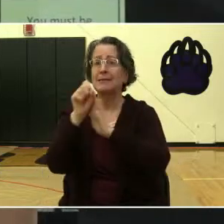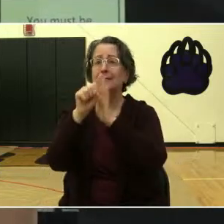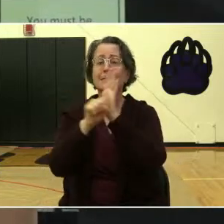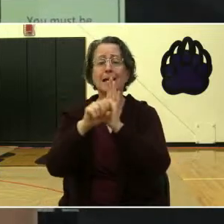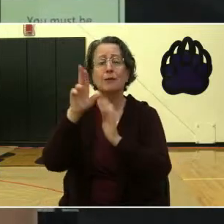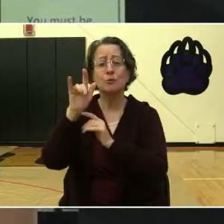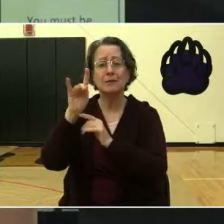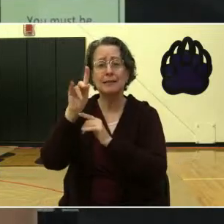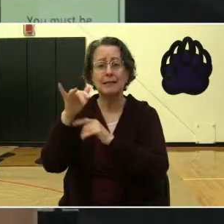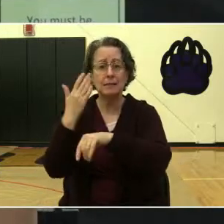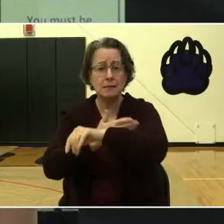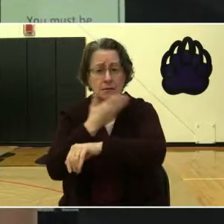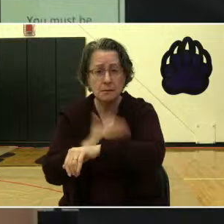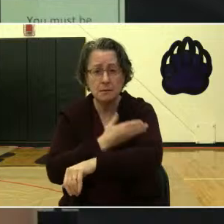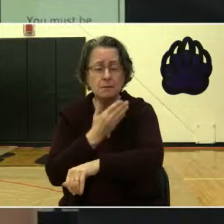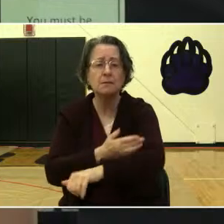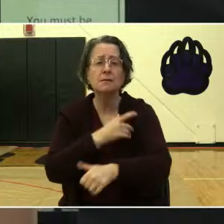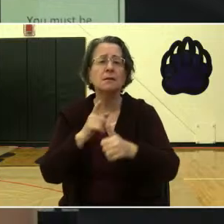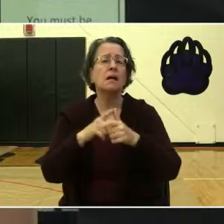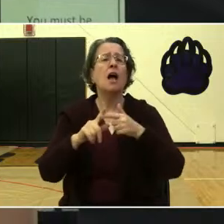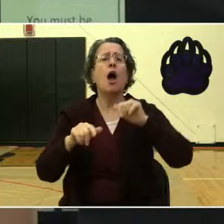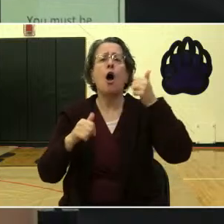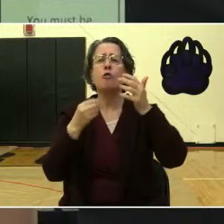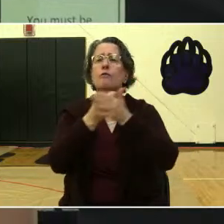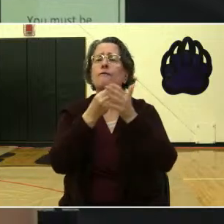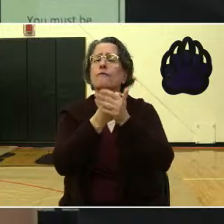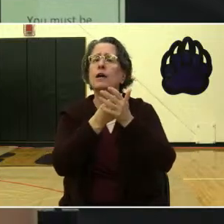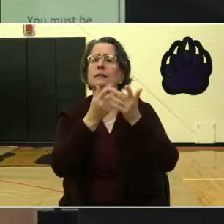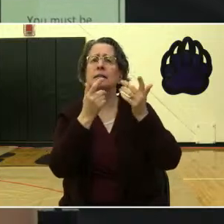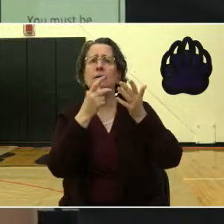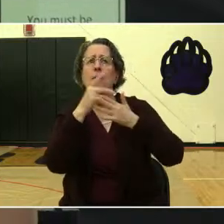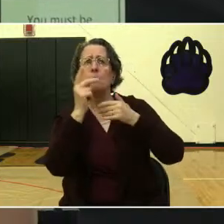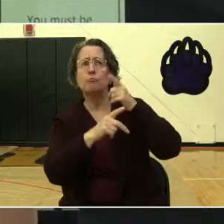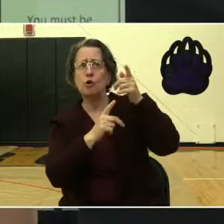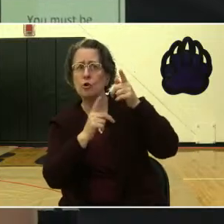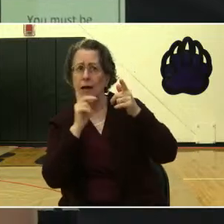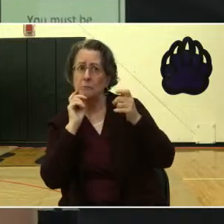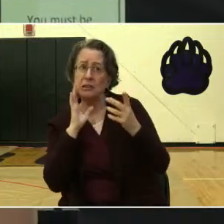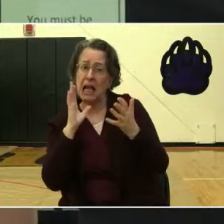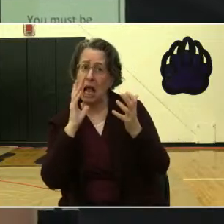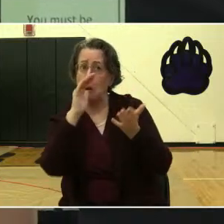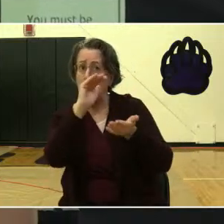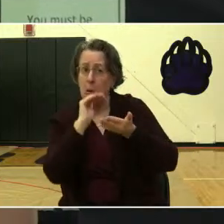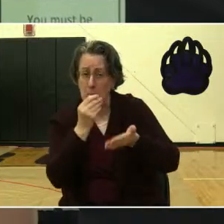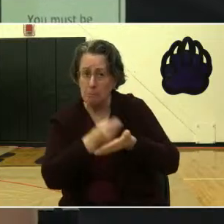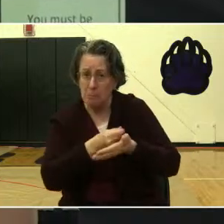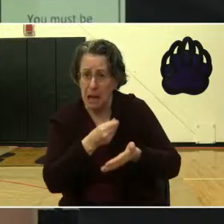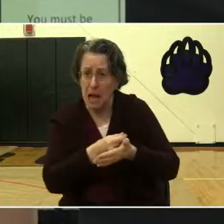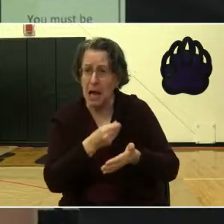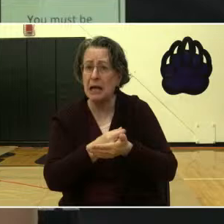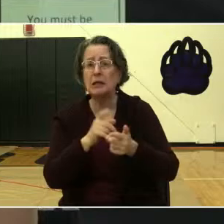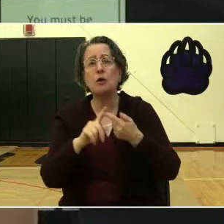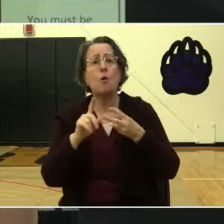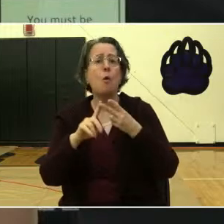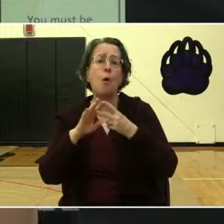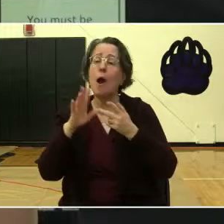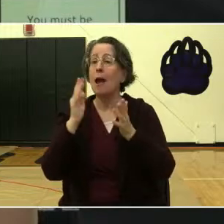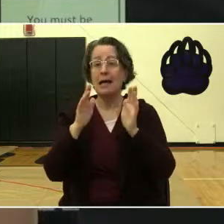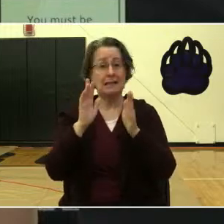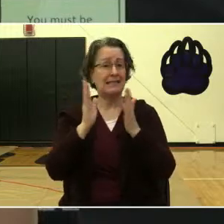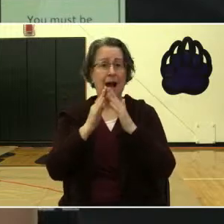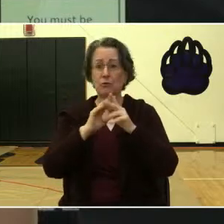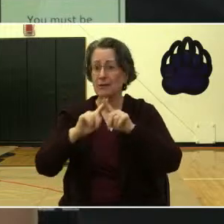um under other funding sources and we're also looking at the various plans that the town has the bike ped plan um